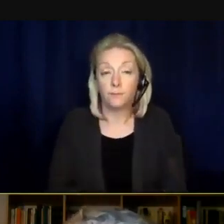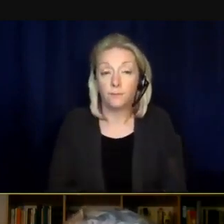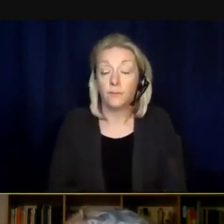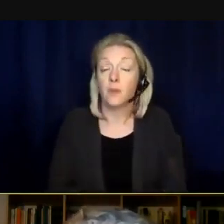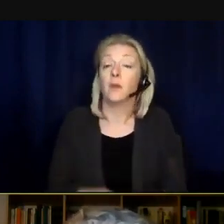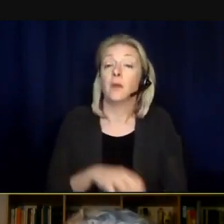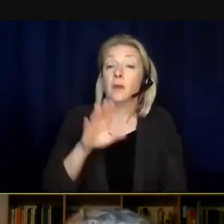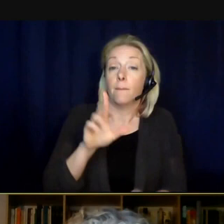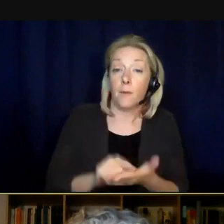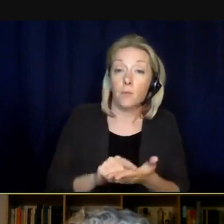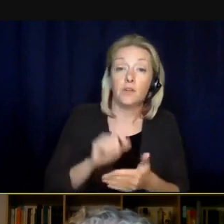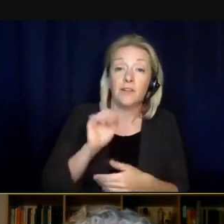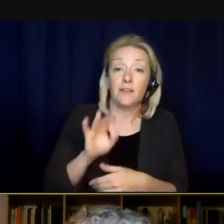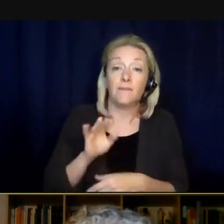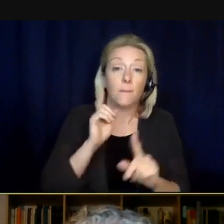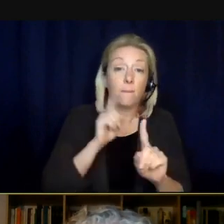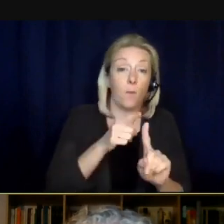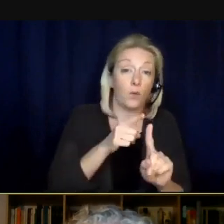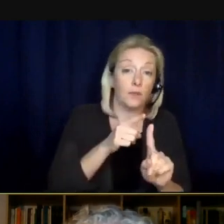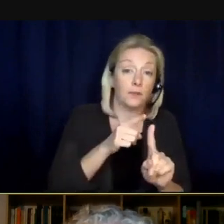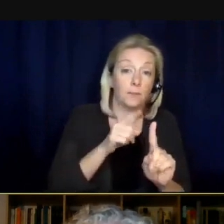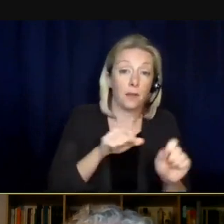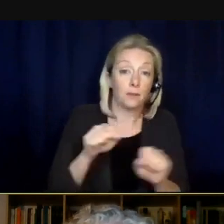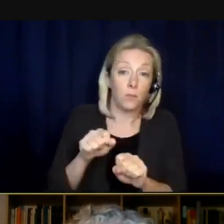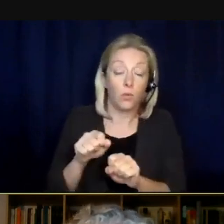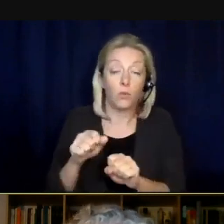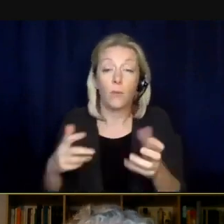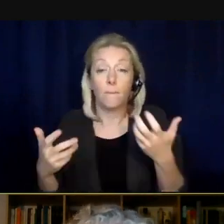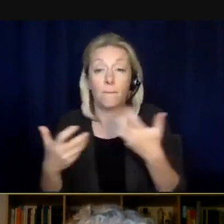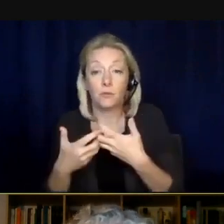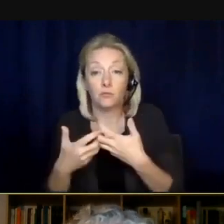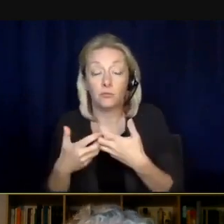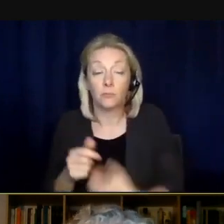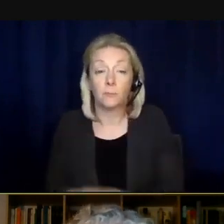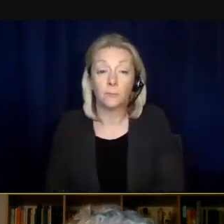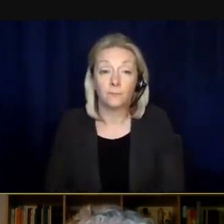2 out of 2 points. When I click publish,